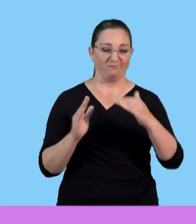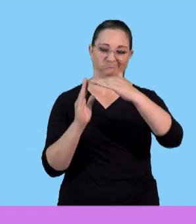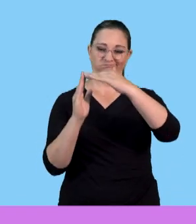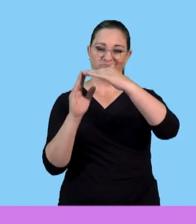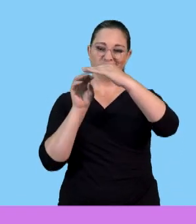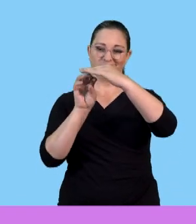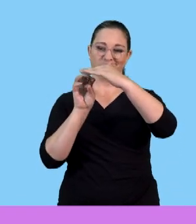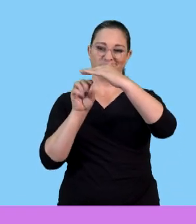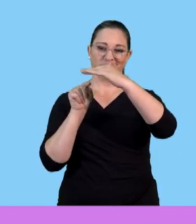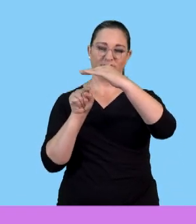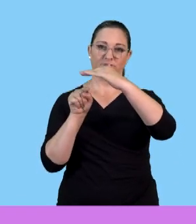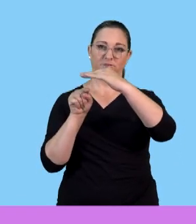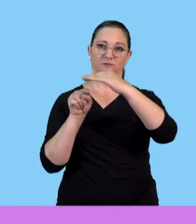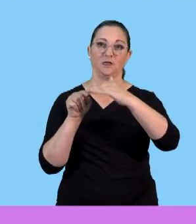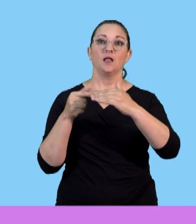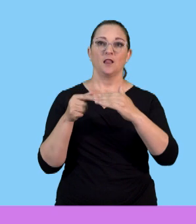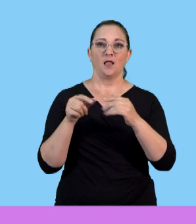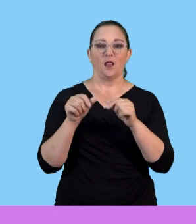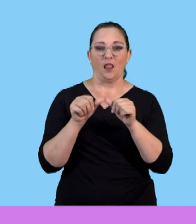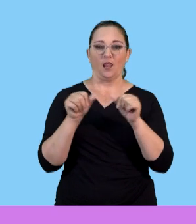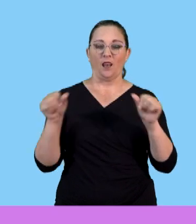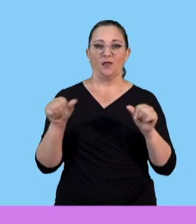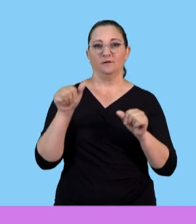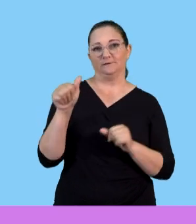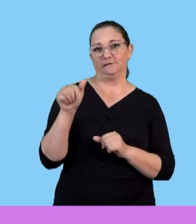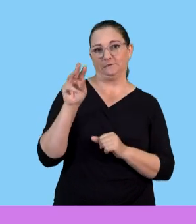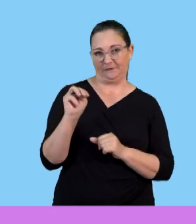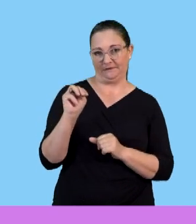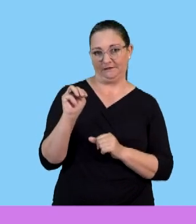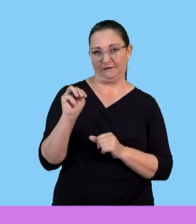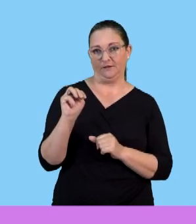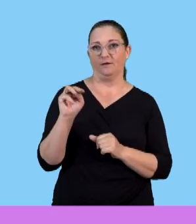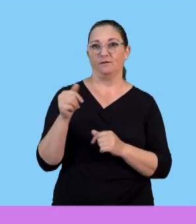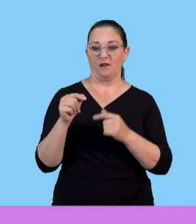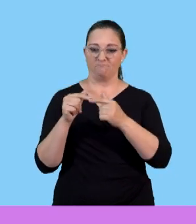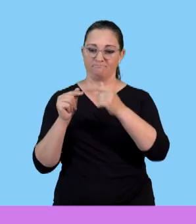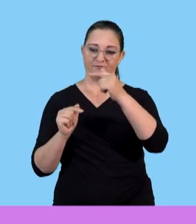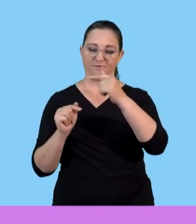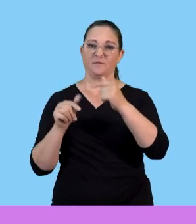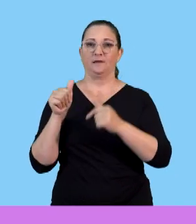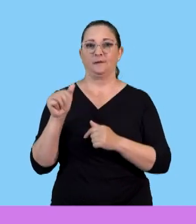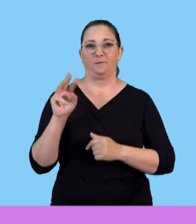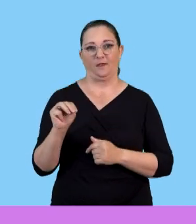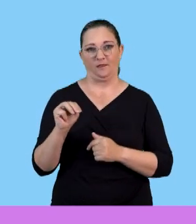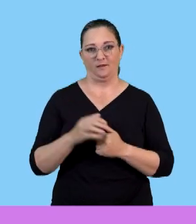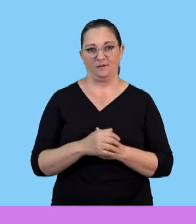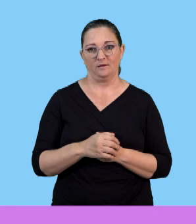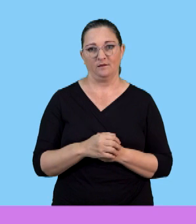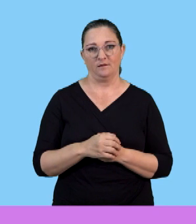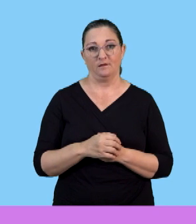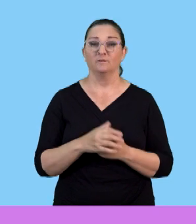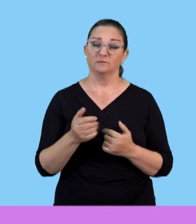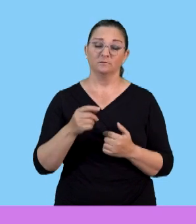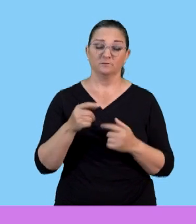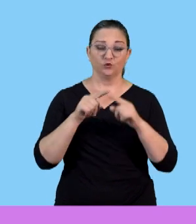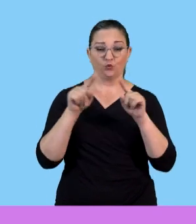there, and it's got a length of 6 meters and another length of 6 meters.